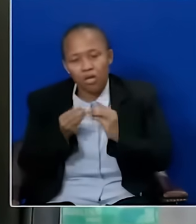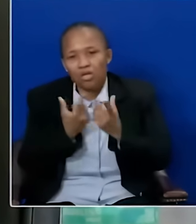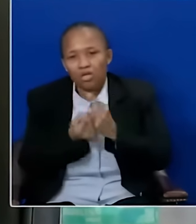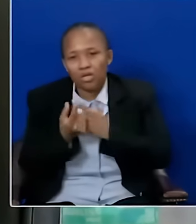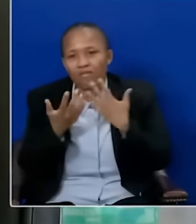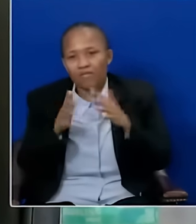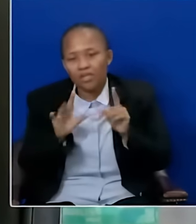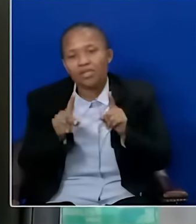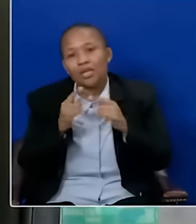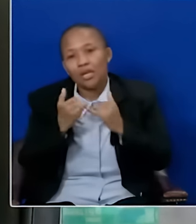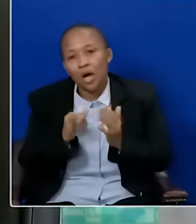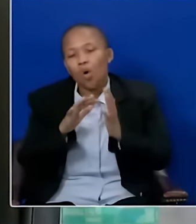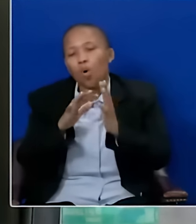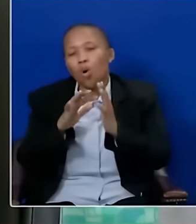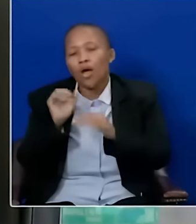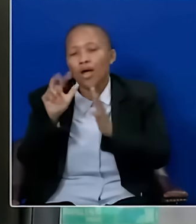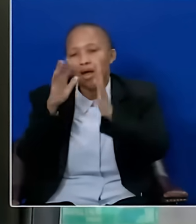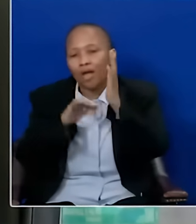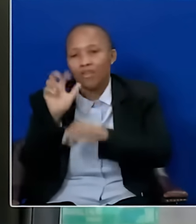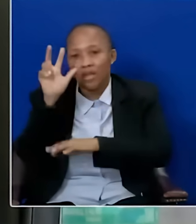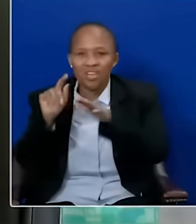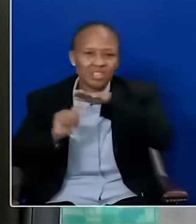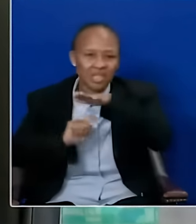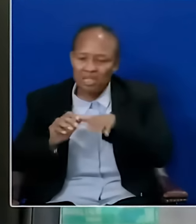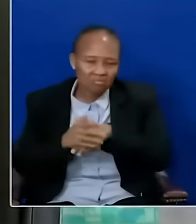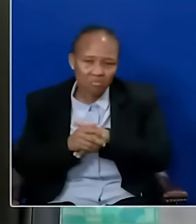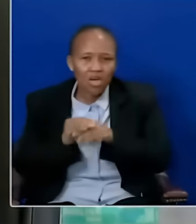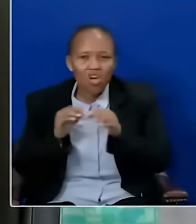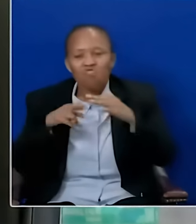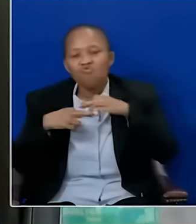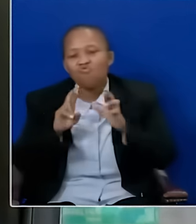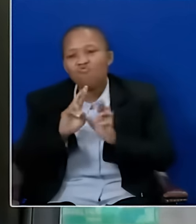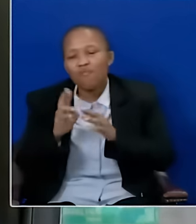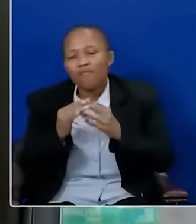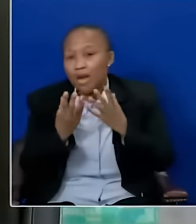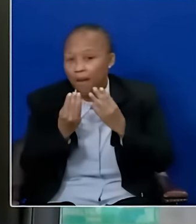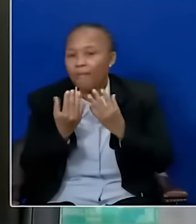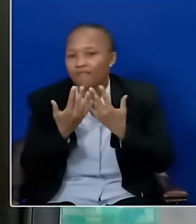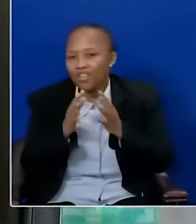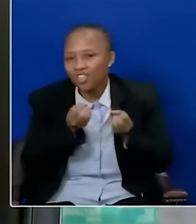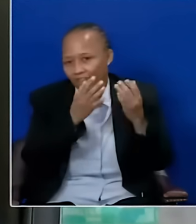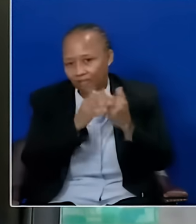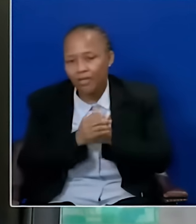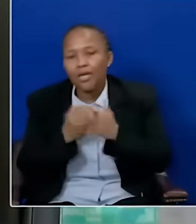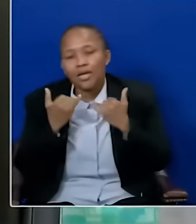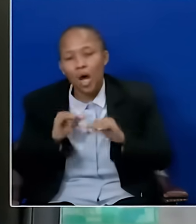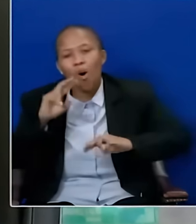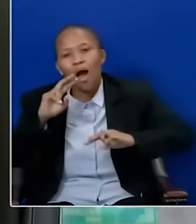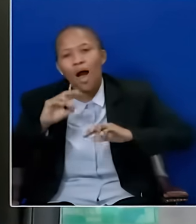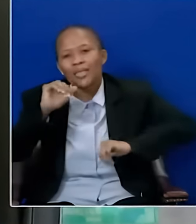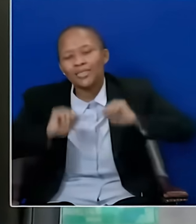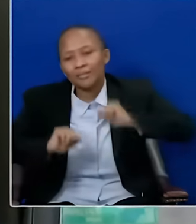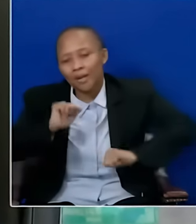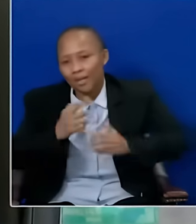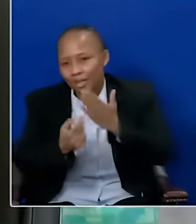scanned. They gave a reference number. And then the initial assessment. The error as mentioned